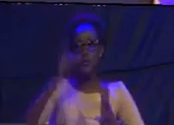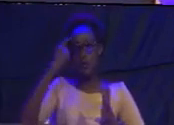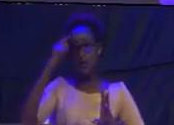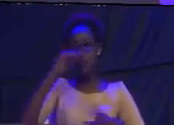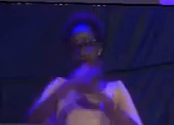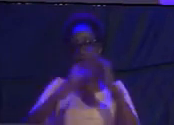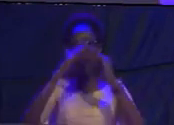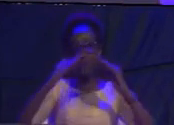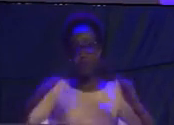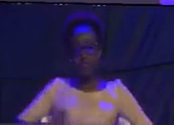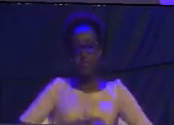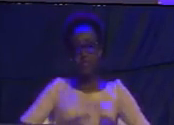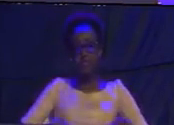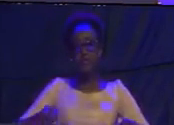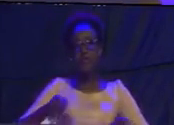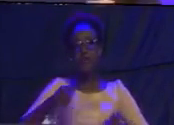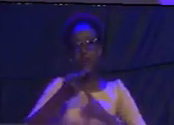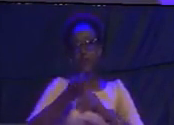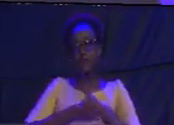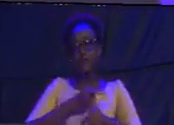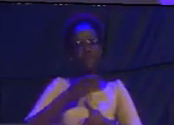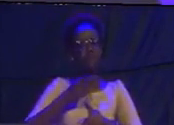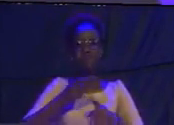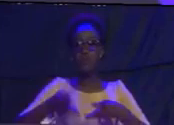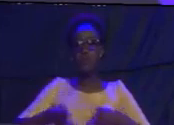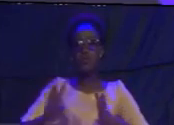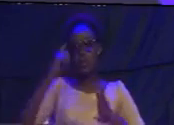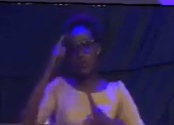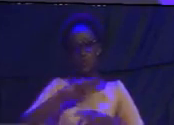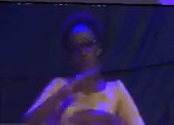Because heaven works in contrary with the world.